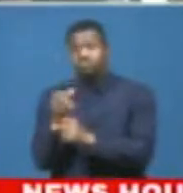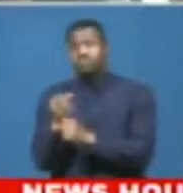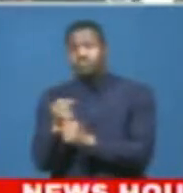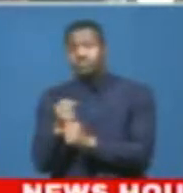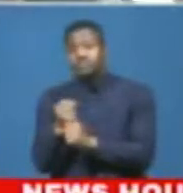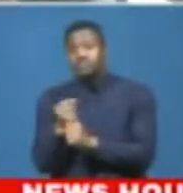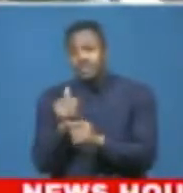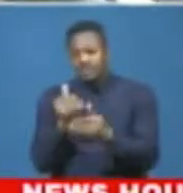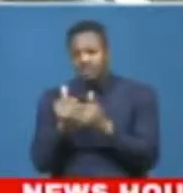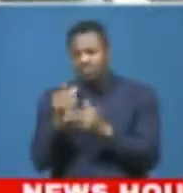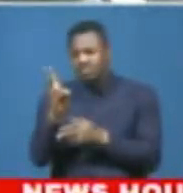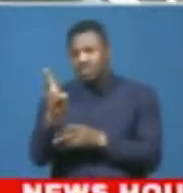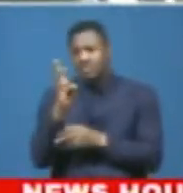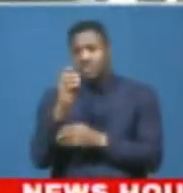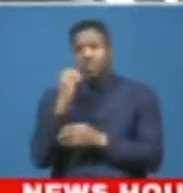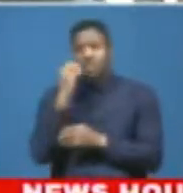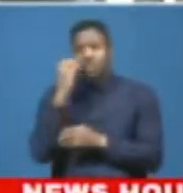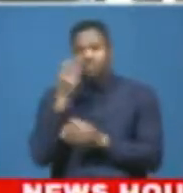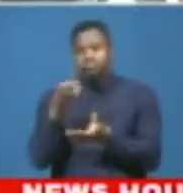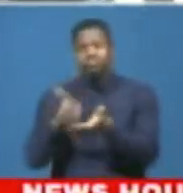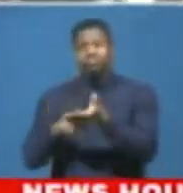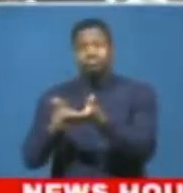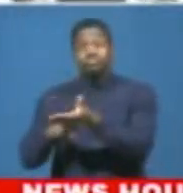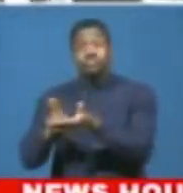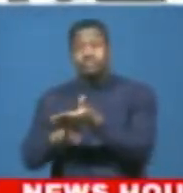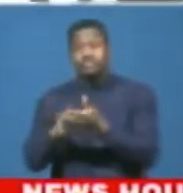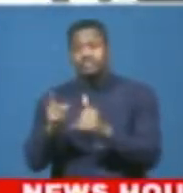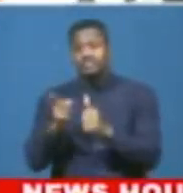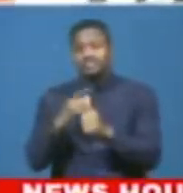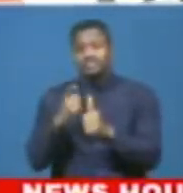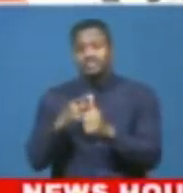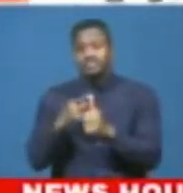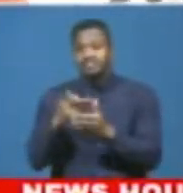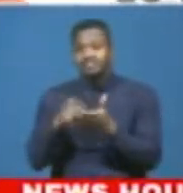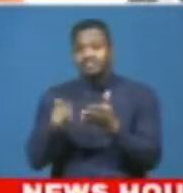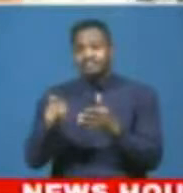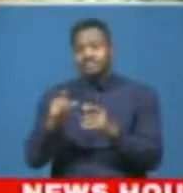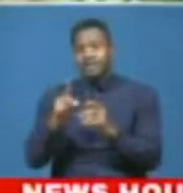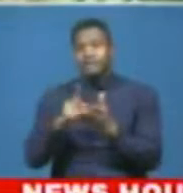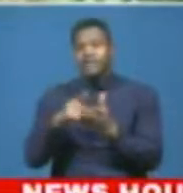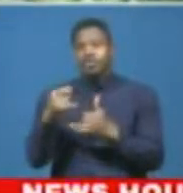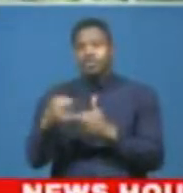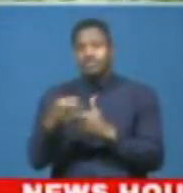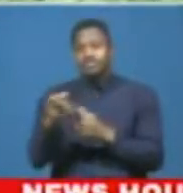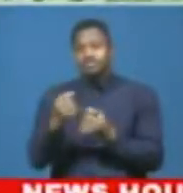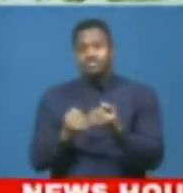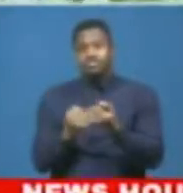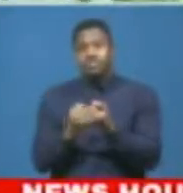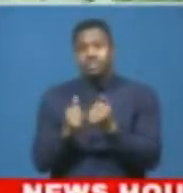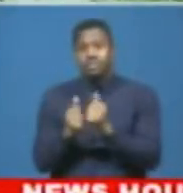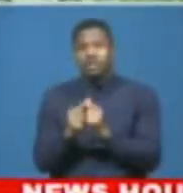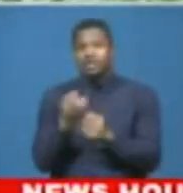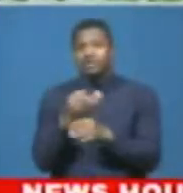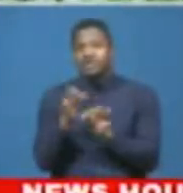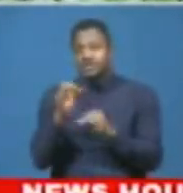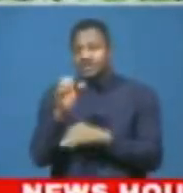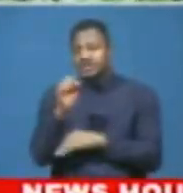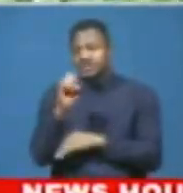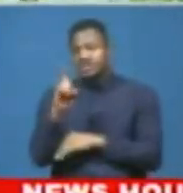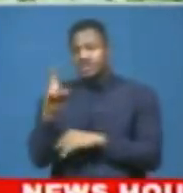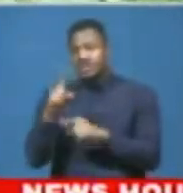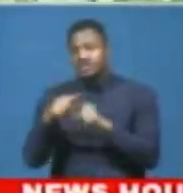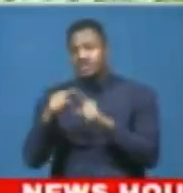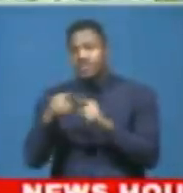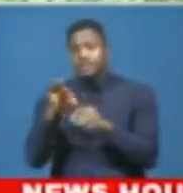to 700 homes have been registered for the first phase of the project. They will be supported with free seedlings of different